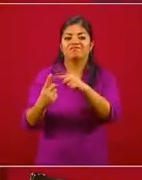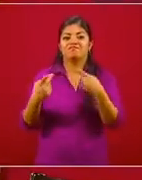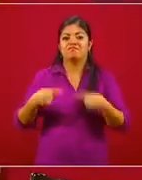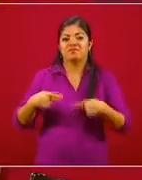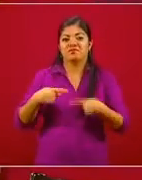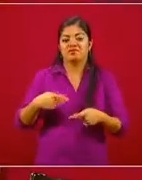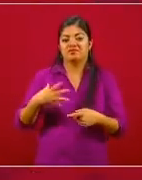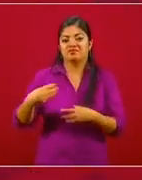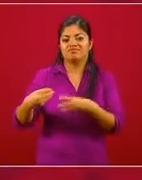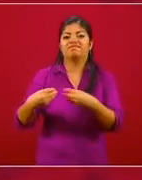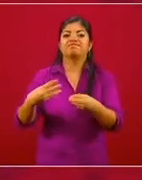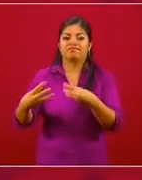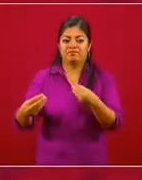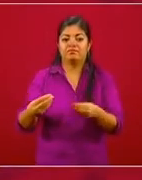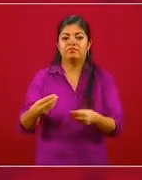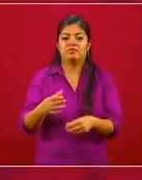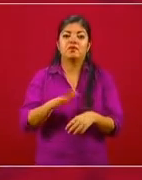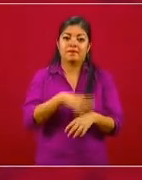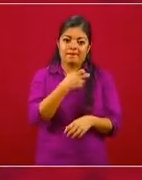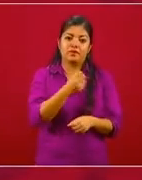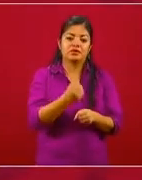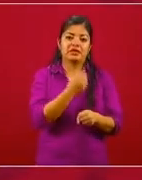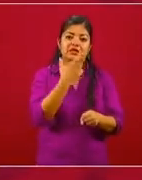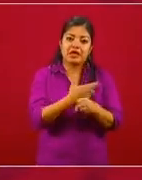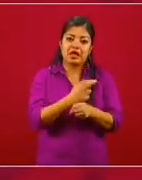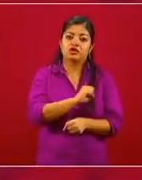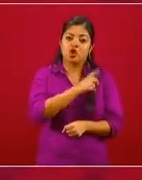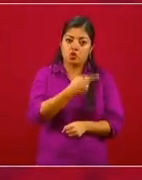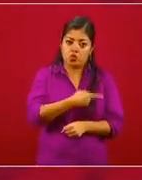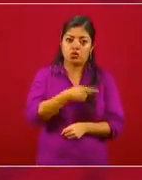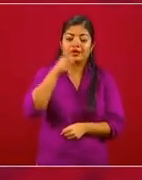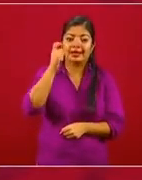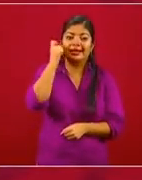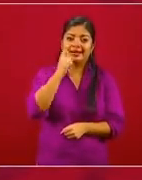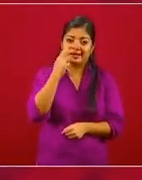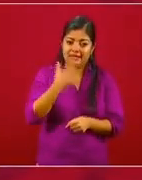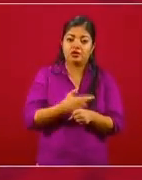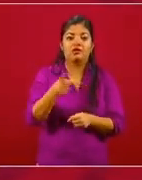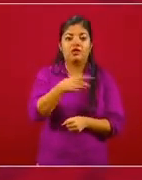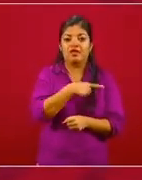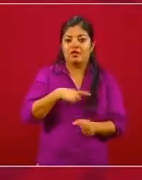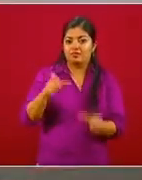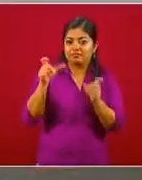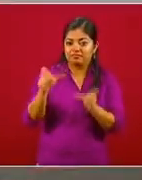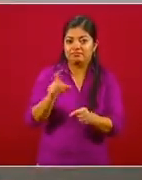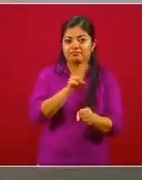Guerrero in general, know that the municipality of Copala will not be